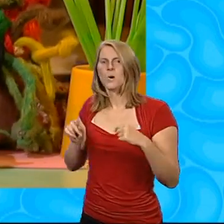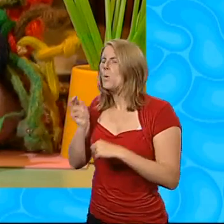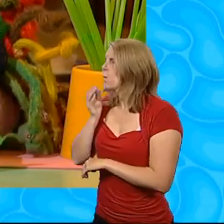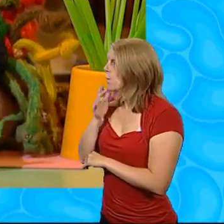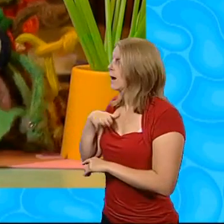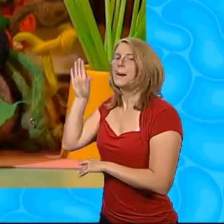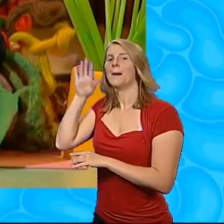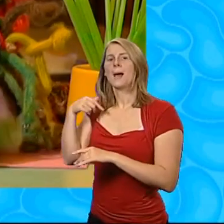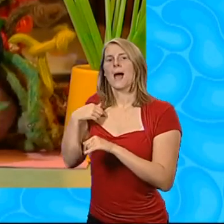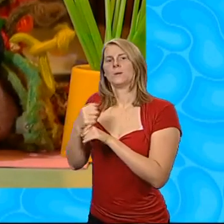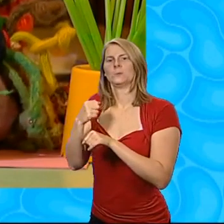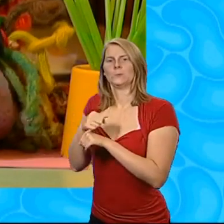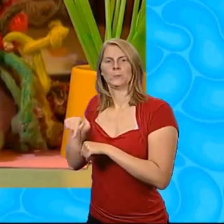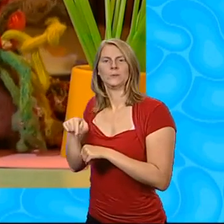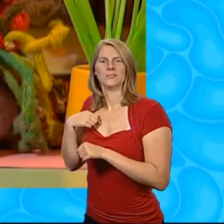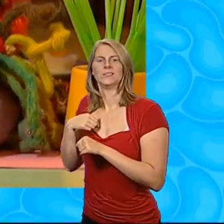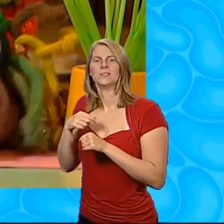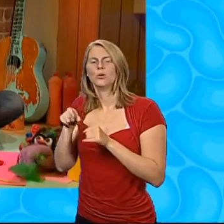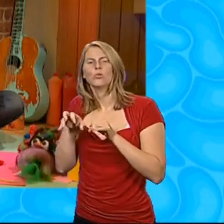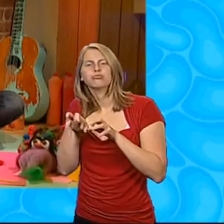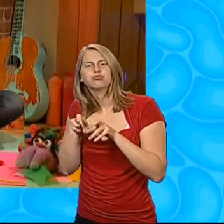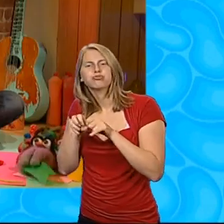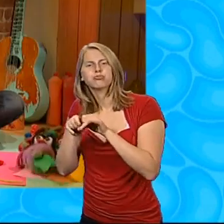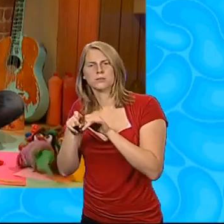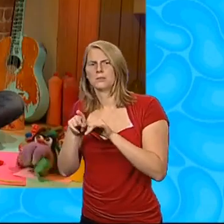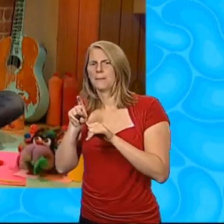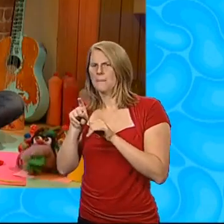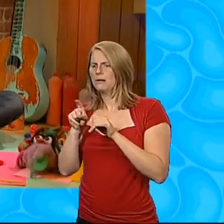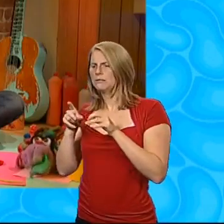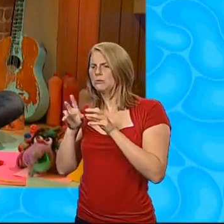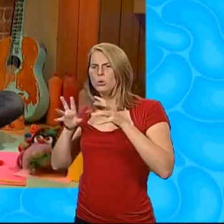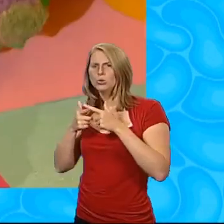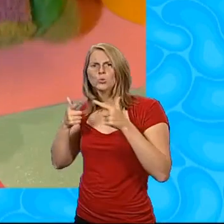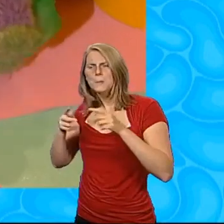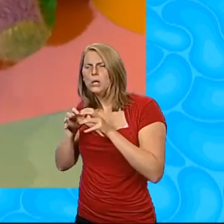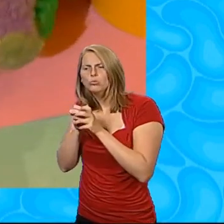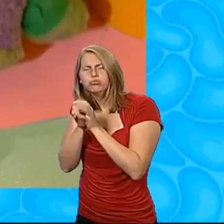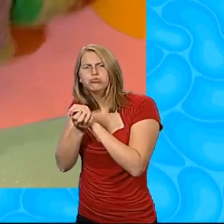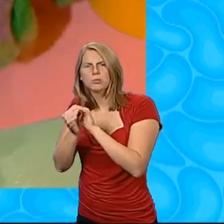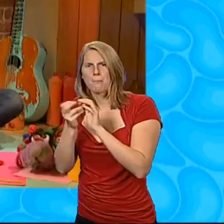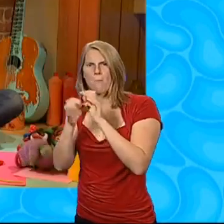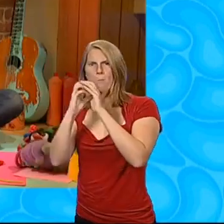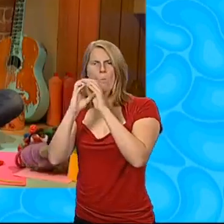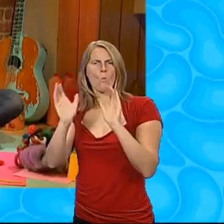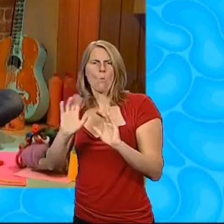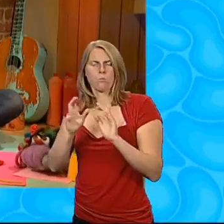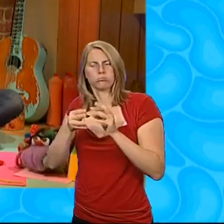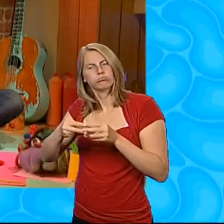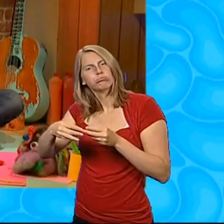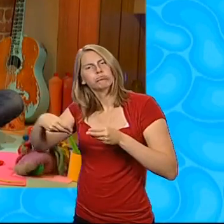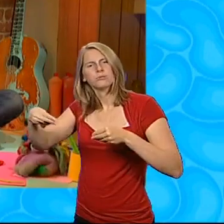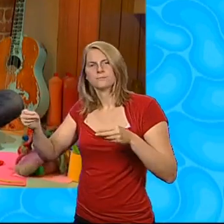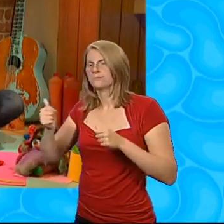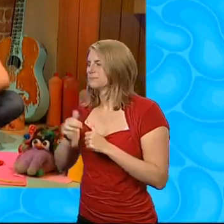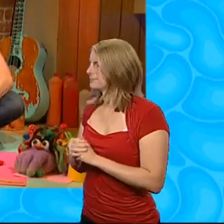one leaf. too. Now I'm giving them the leaf Yes. scrunching because I'm just a bit worried you might put it into a ball. Do you think that's